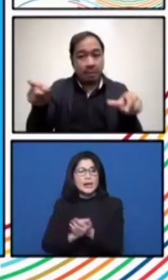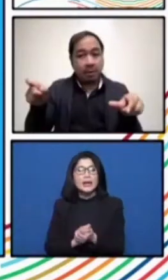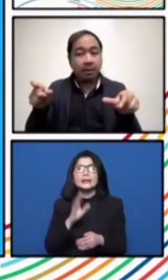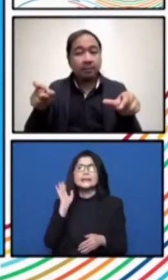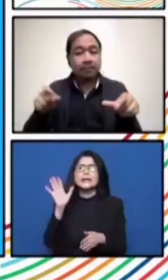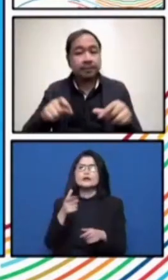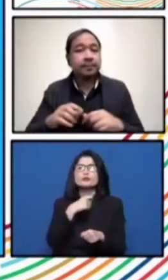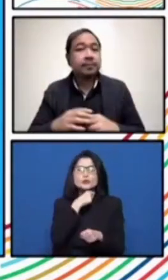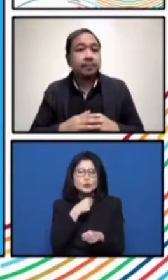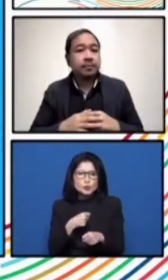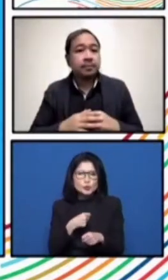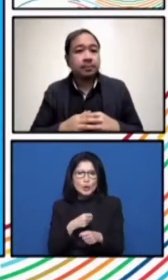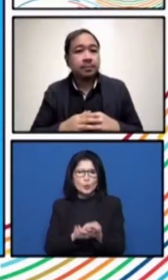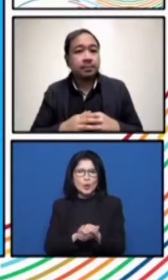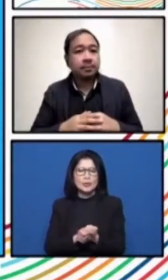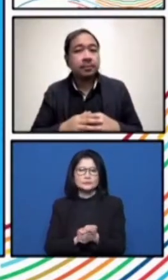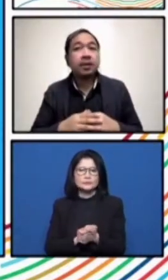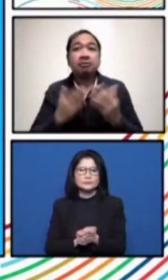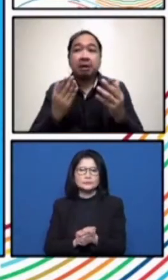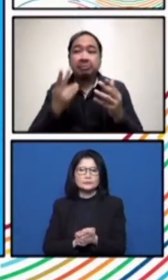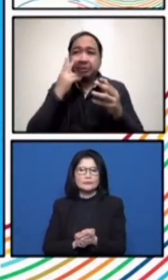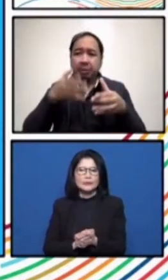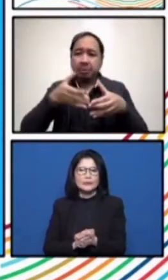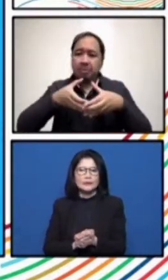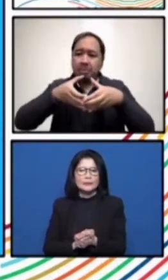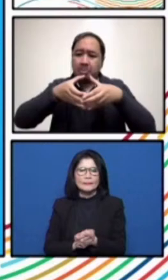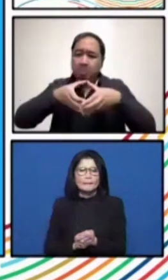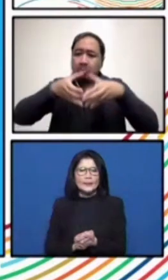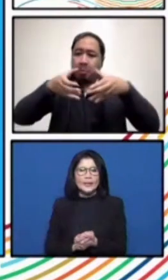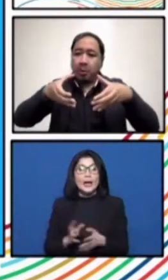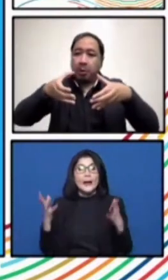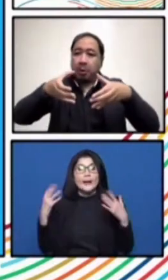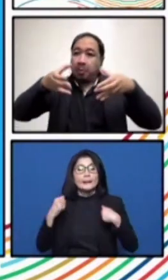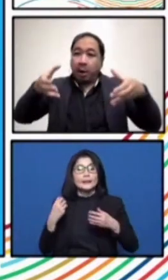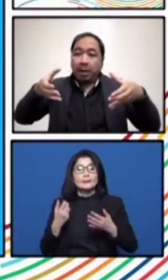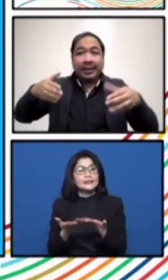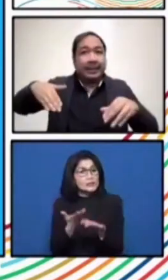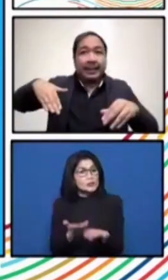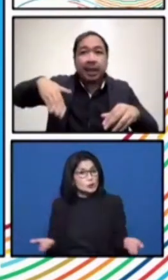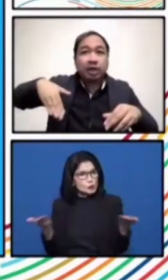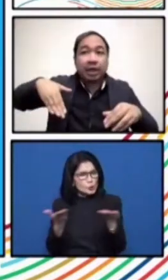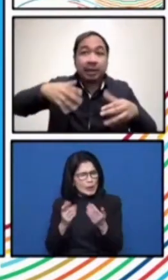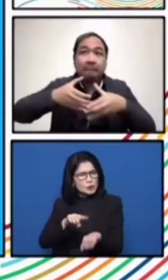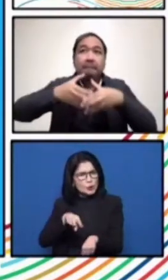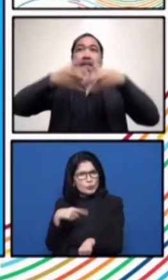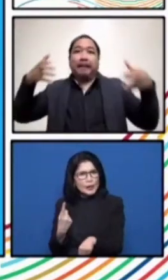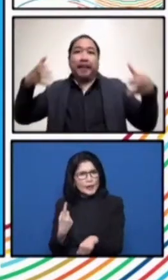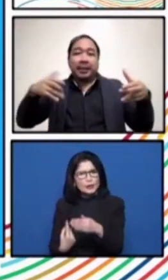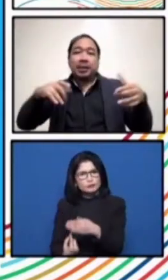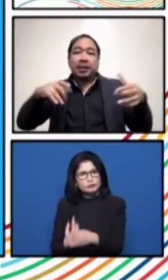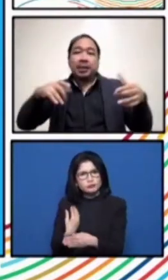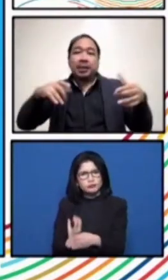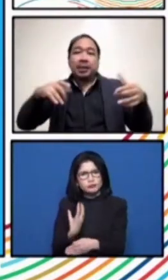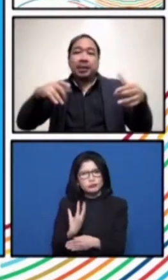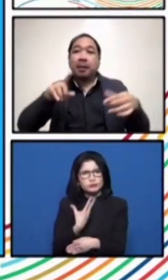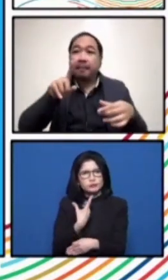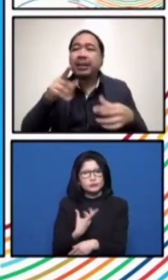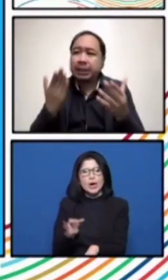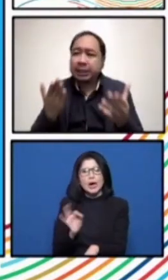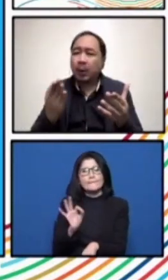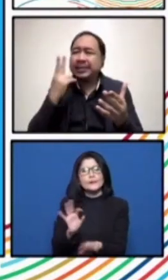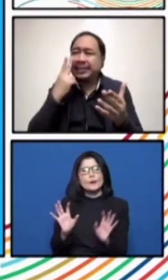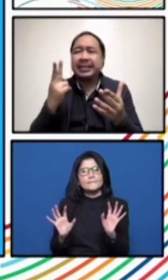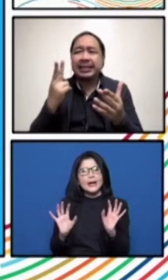a growing Trend it's not yet the majority but the growing Trends to make the disability benefit compatible